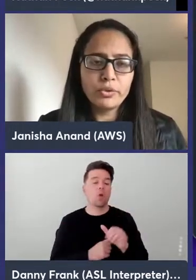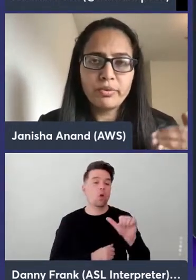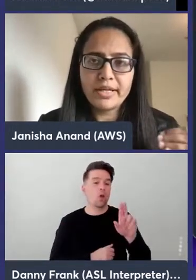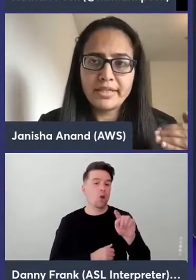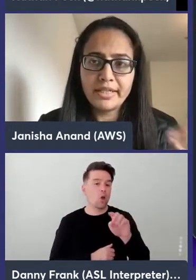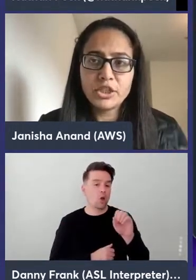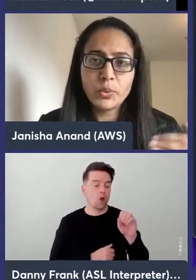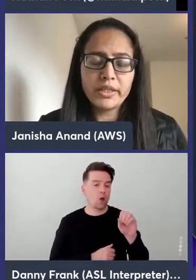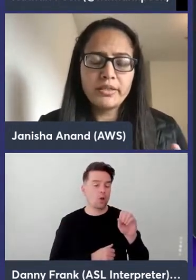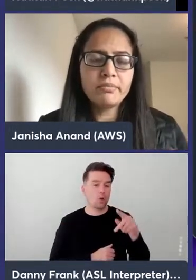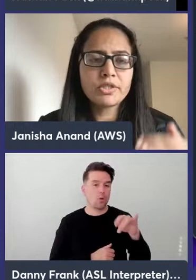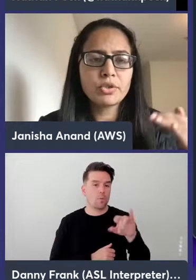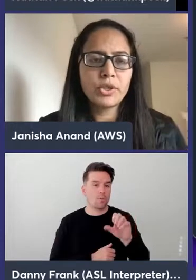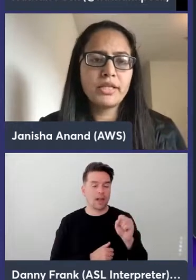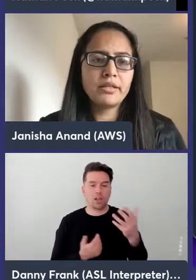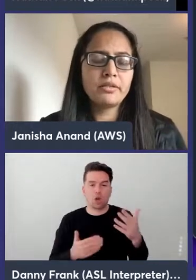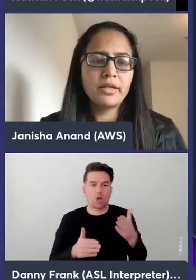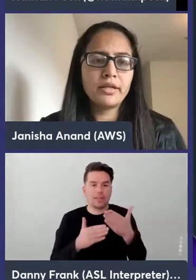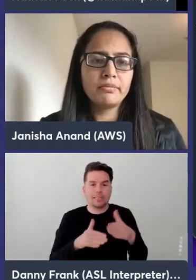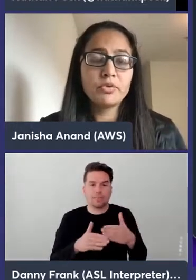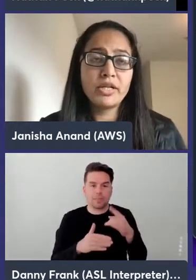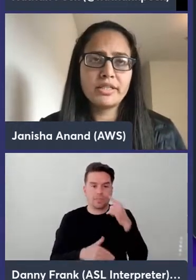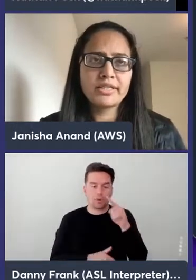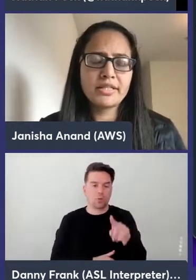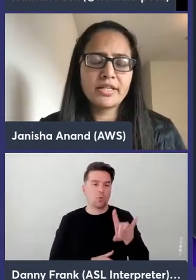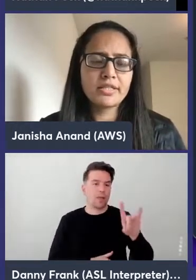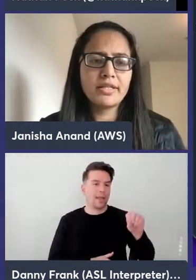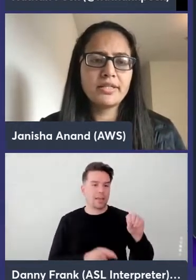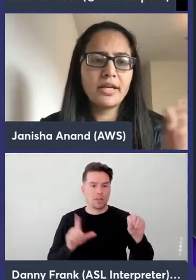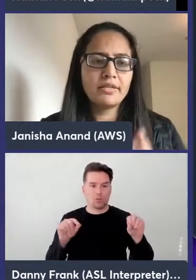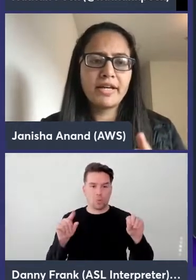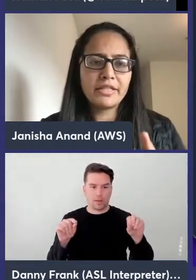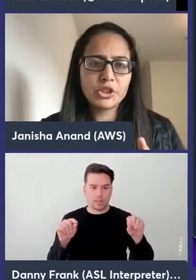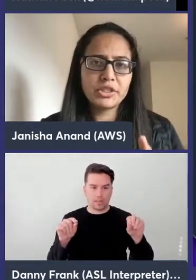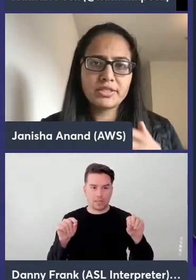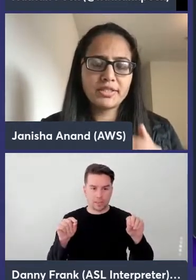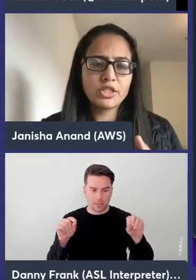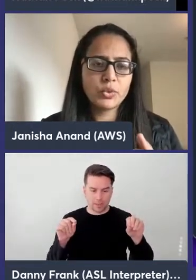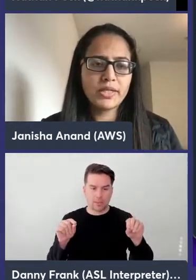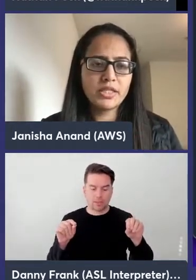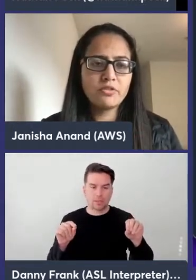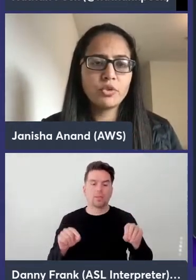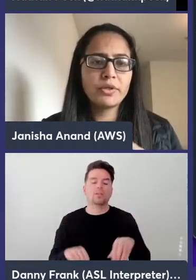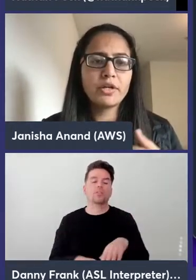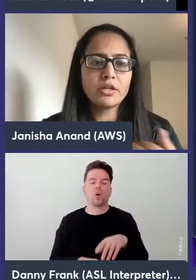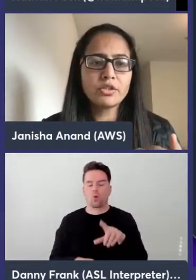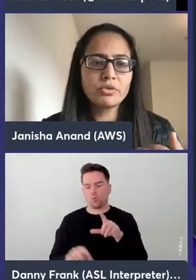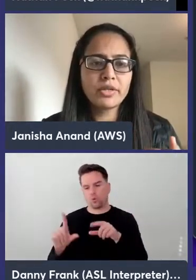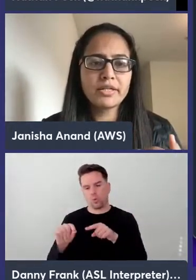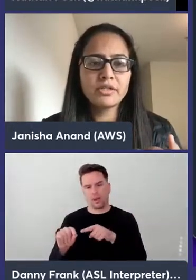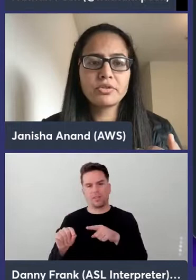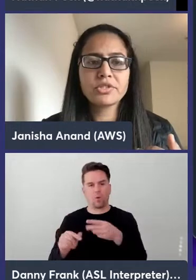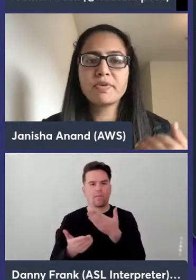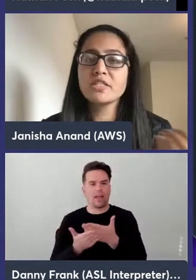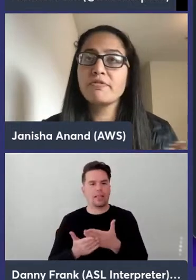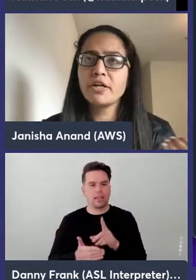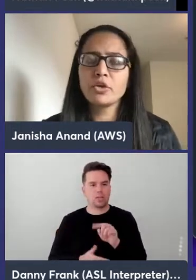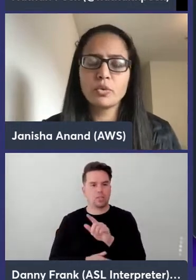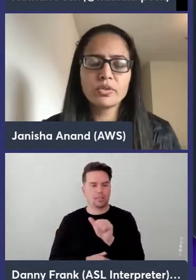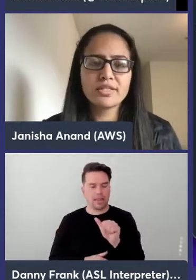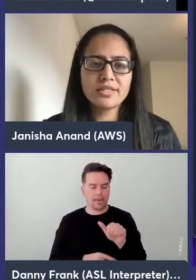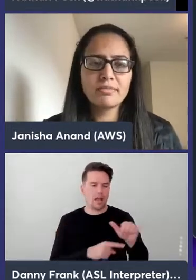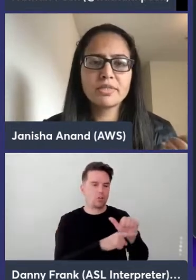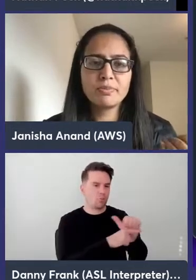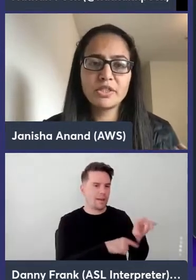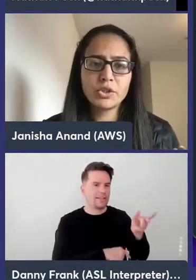for you at 80-20. So training data set as 80 and validation data set as 20. If you were not to do that, then you can specify your